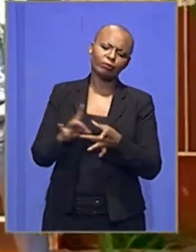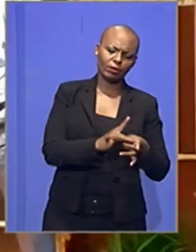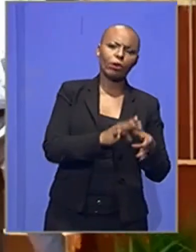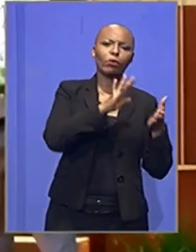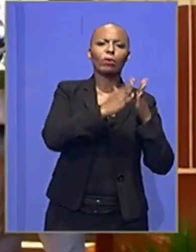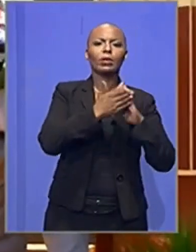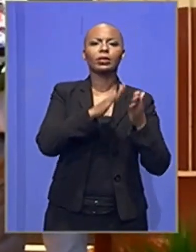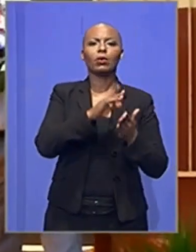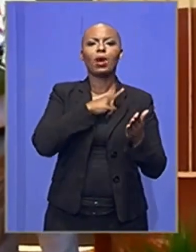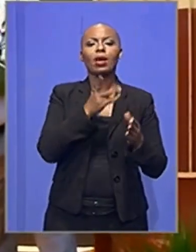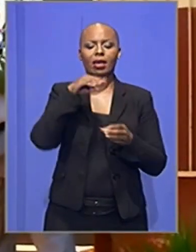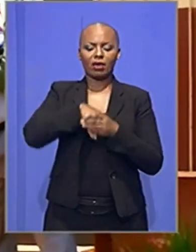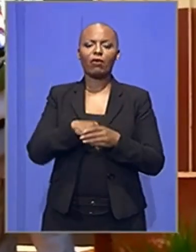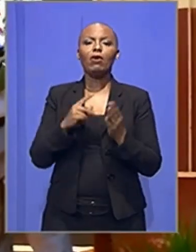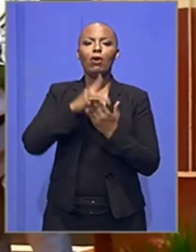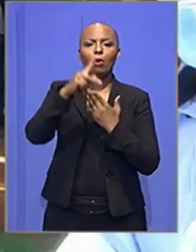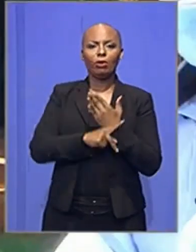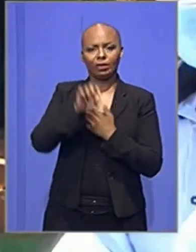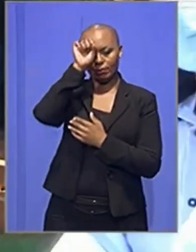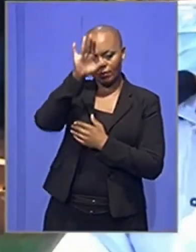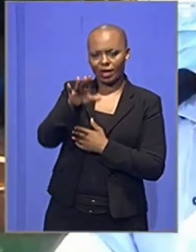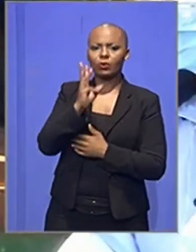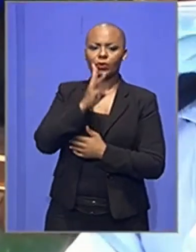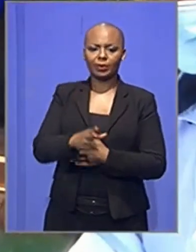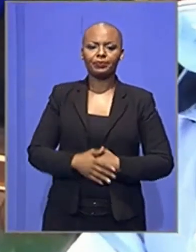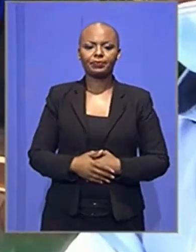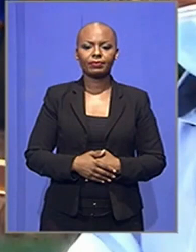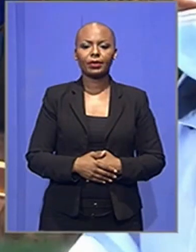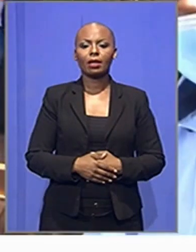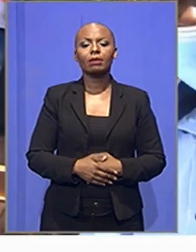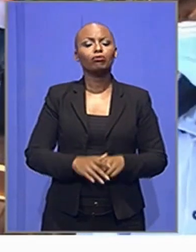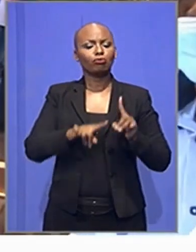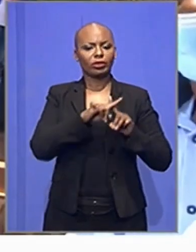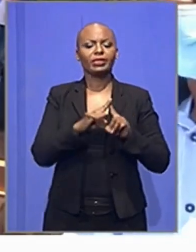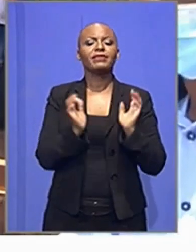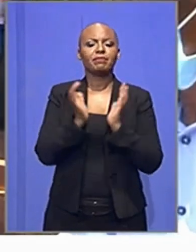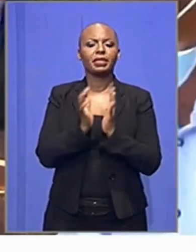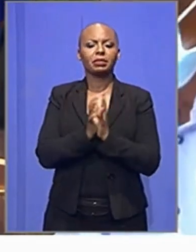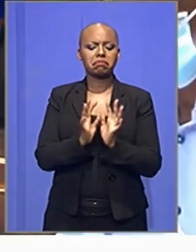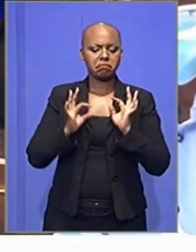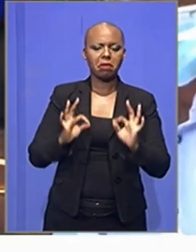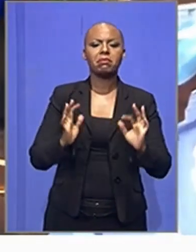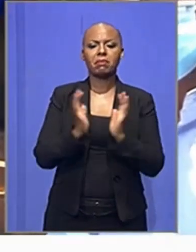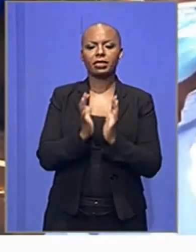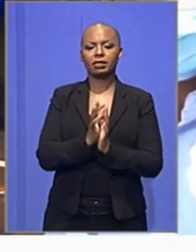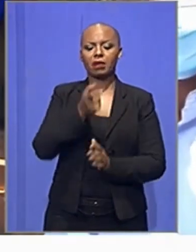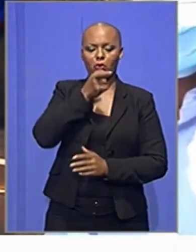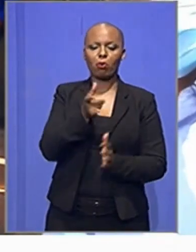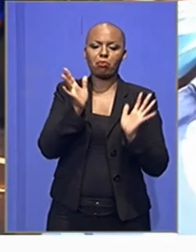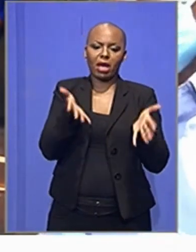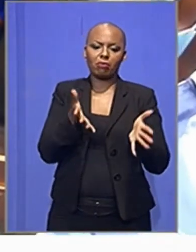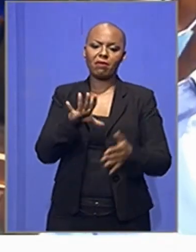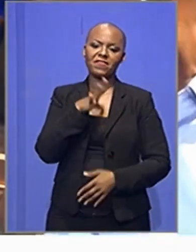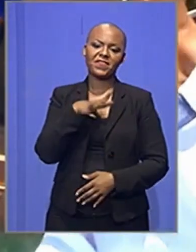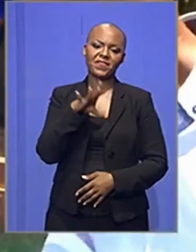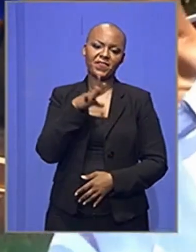ya projeke ya moepo. What happened today was a very positive, constructive meeting, and that's what I want to say. I think from here